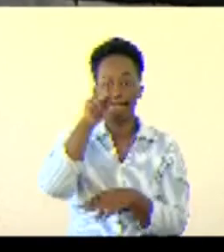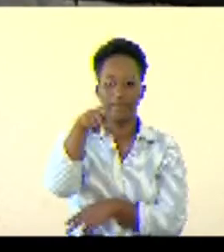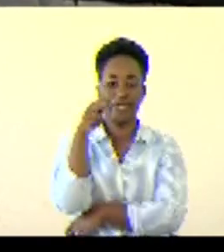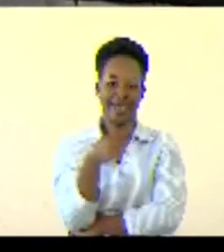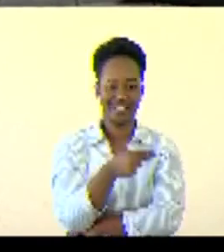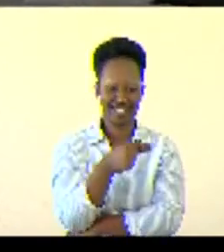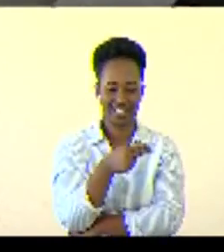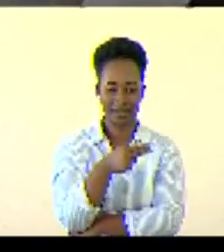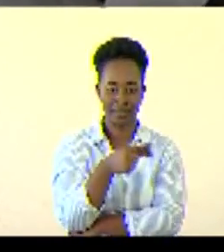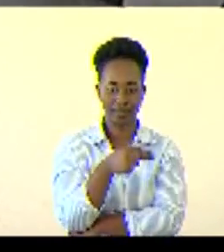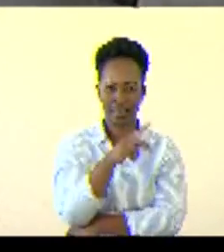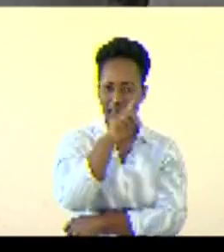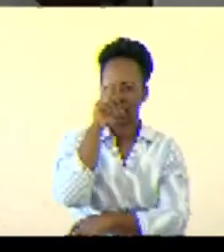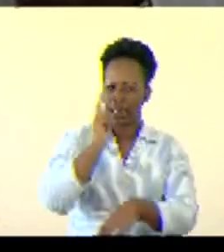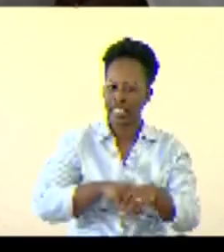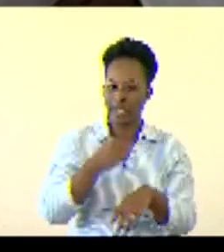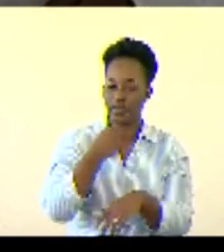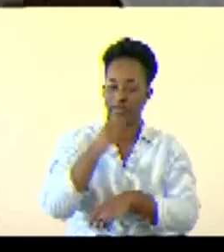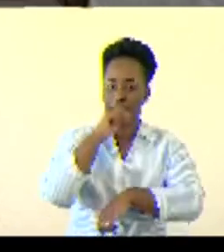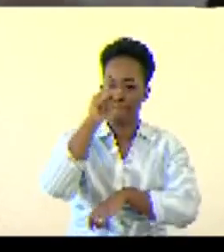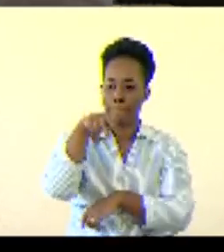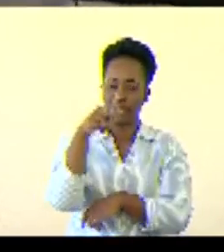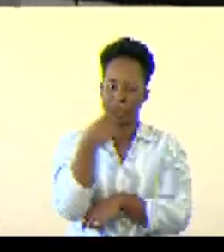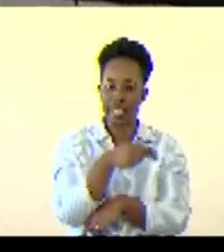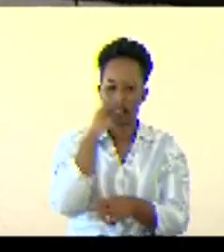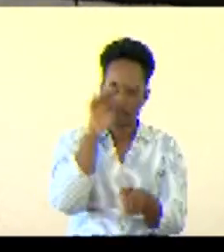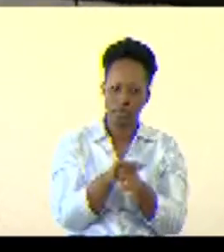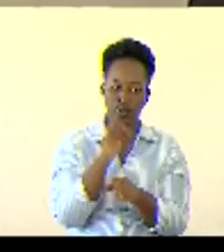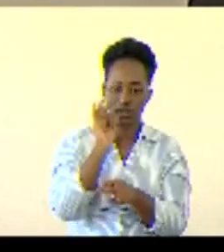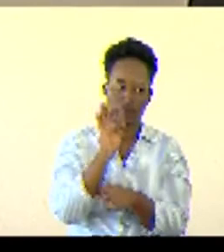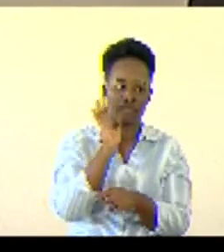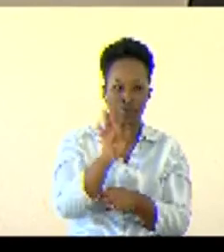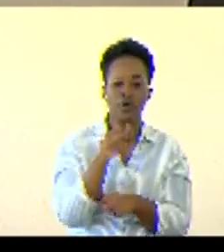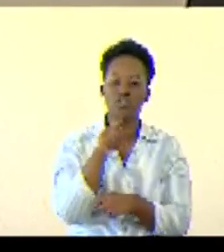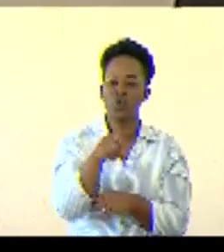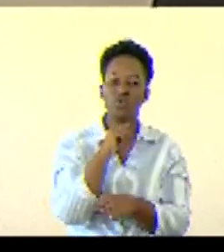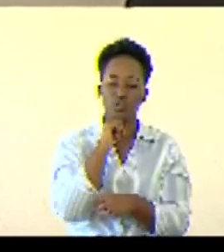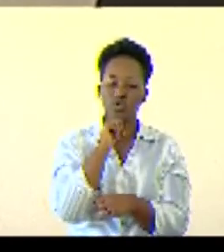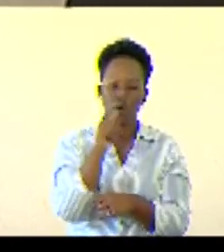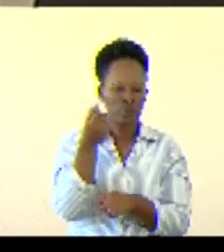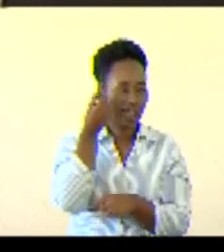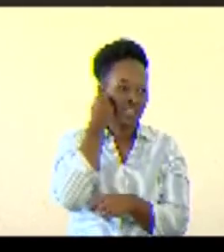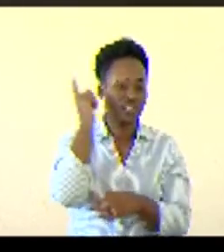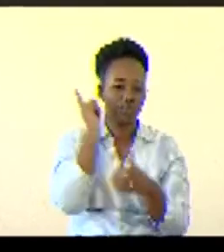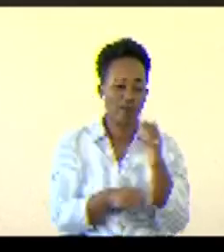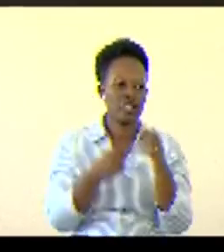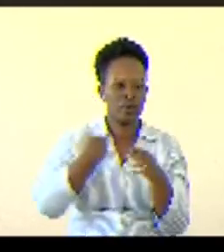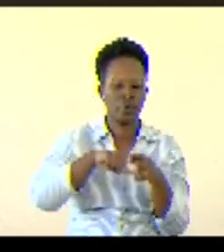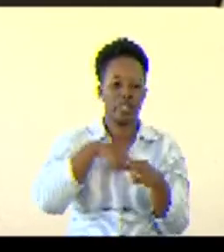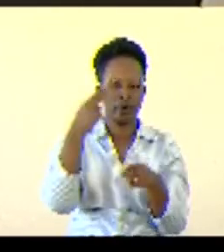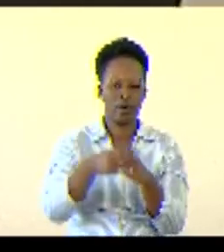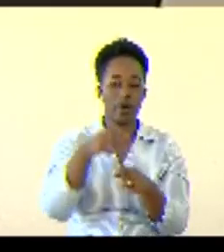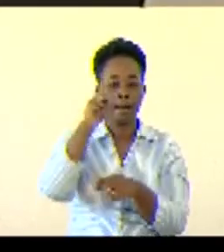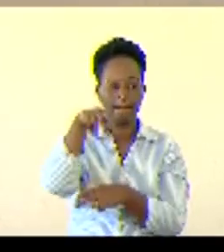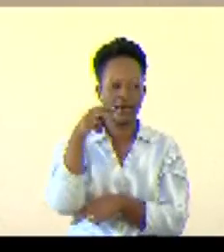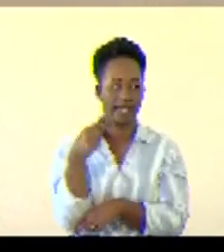pH. Student, when you talk about pH, most of you don't understand what you call pH,